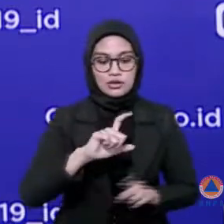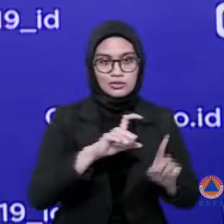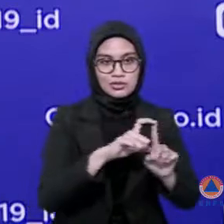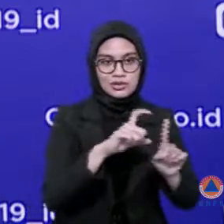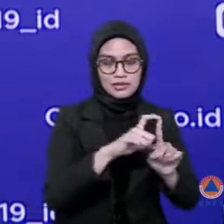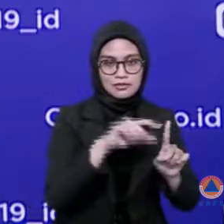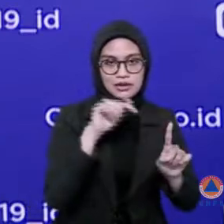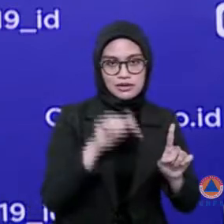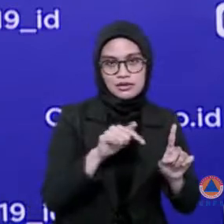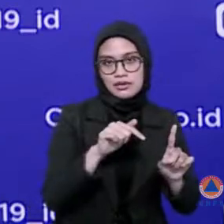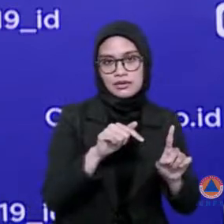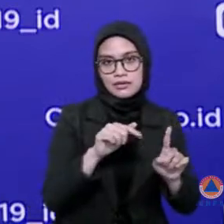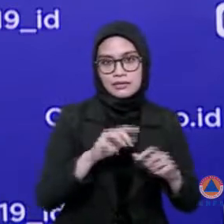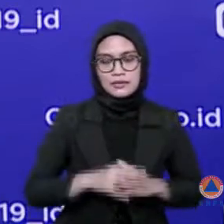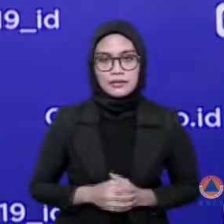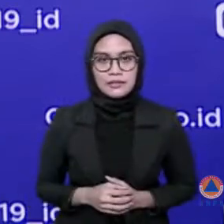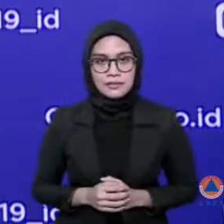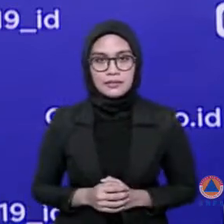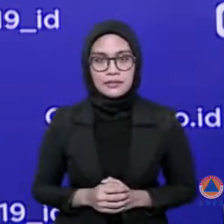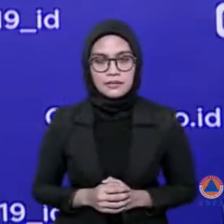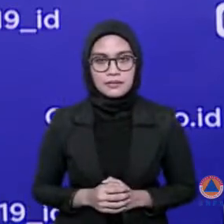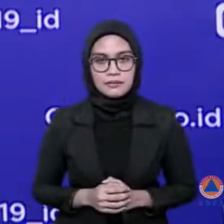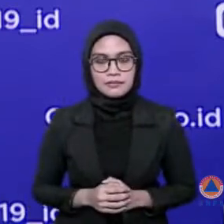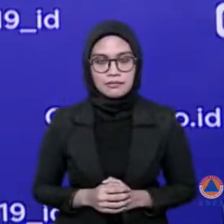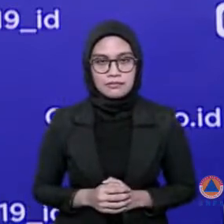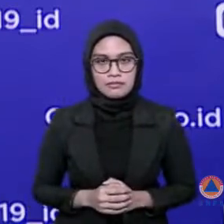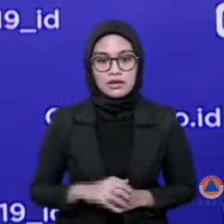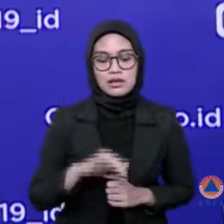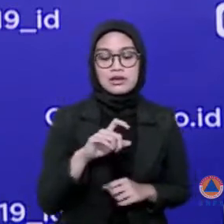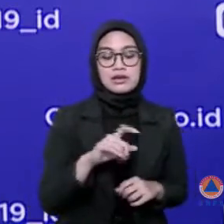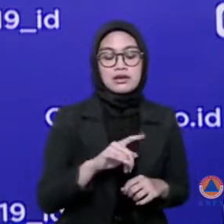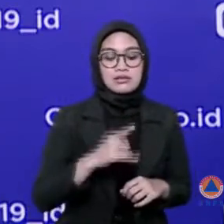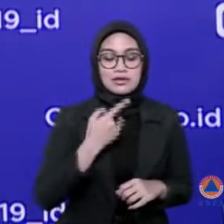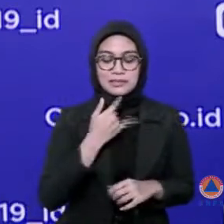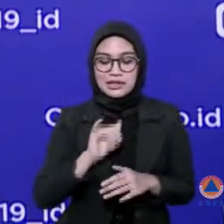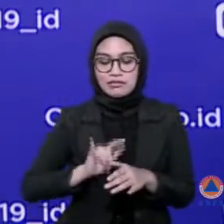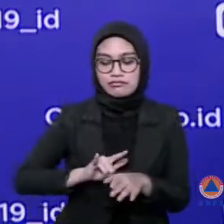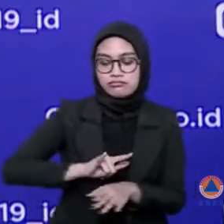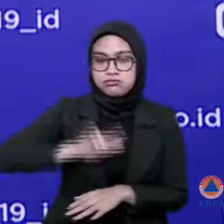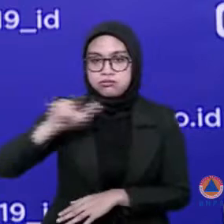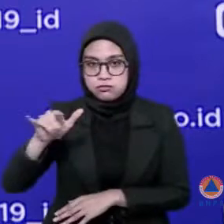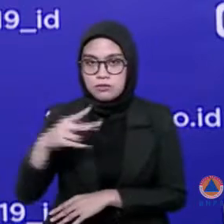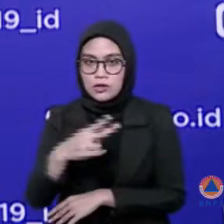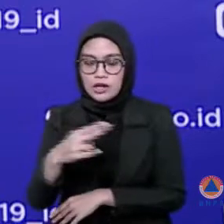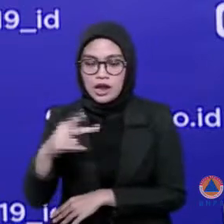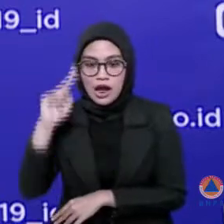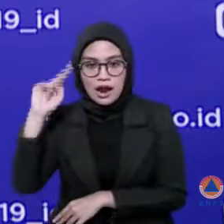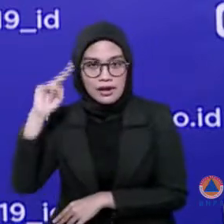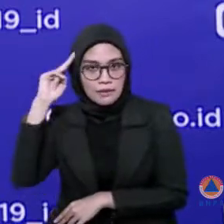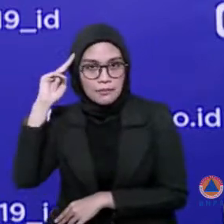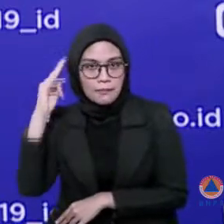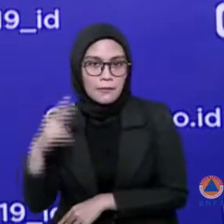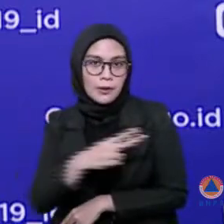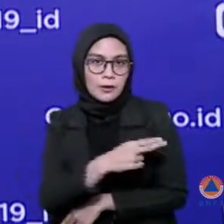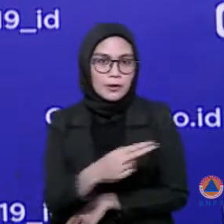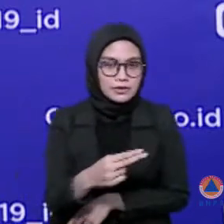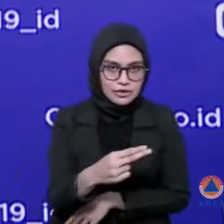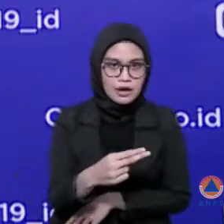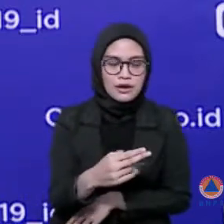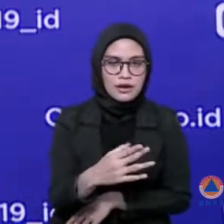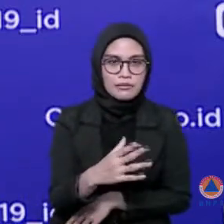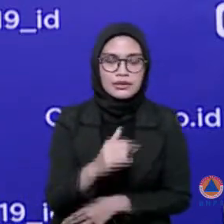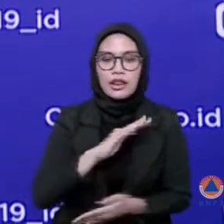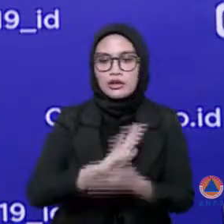1st, 2021, flights from Indonesia and 5 other countries are allowed to enter Saudi